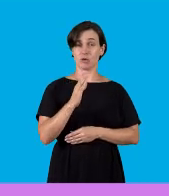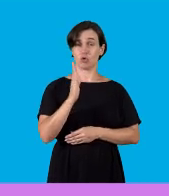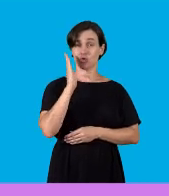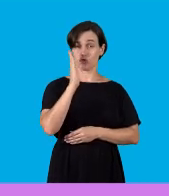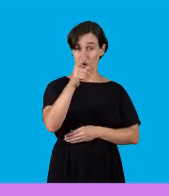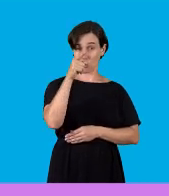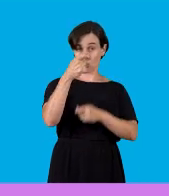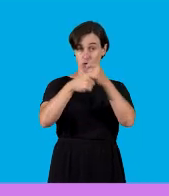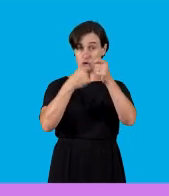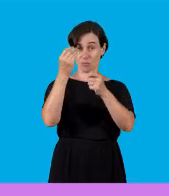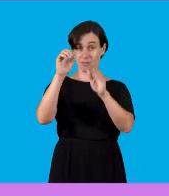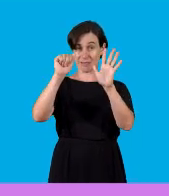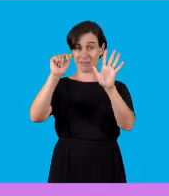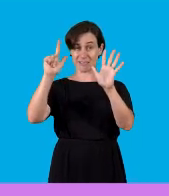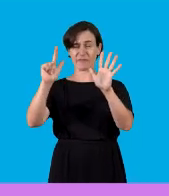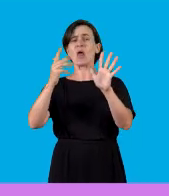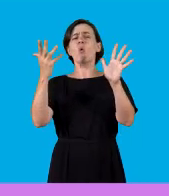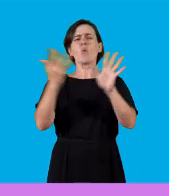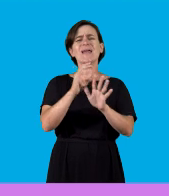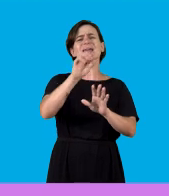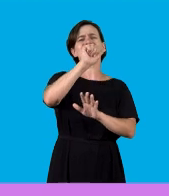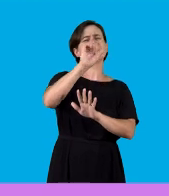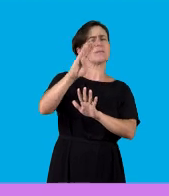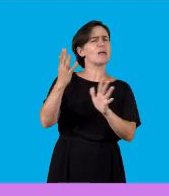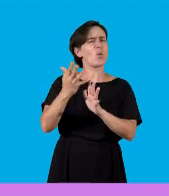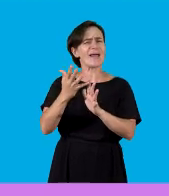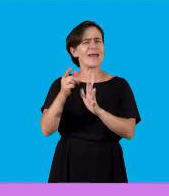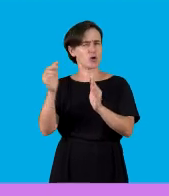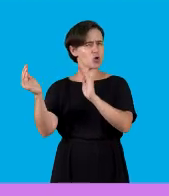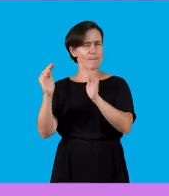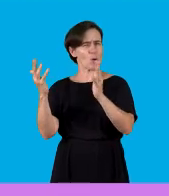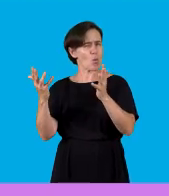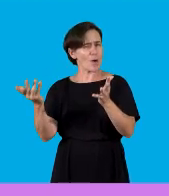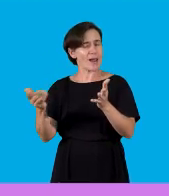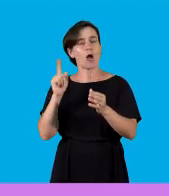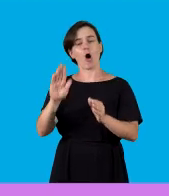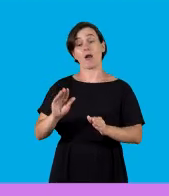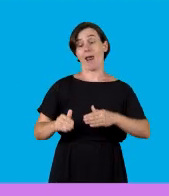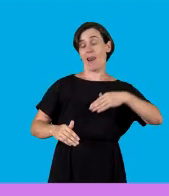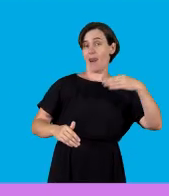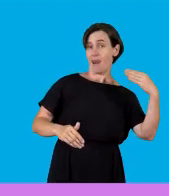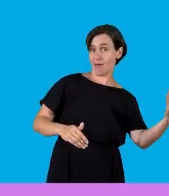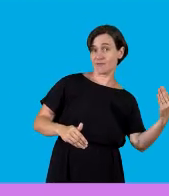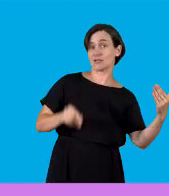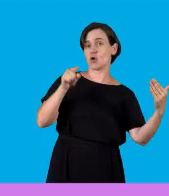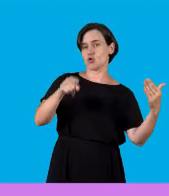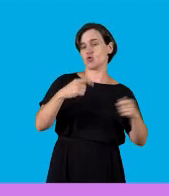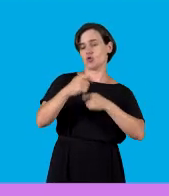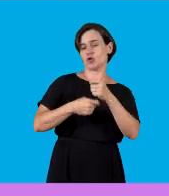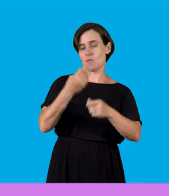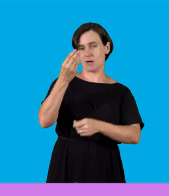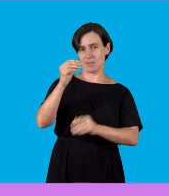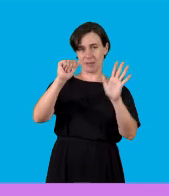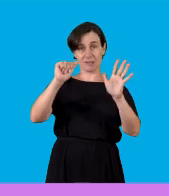then we want to know where is shop 6B relative to this shop 67. It is on the left side of shop 67.